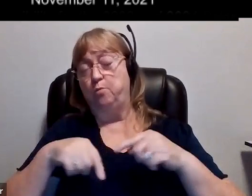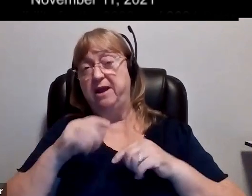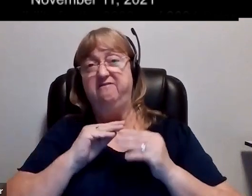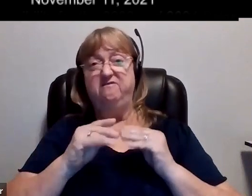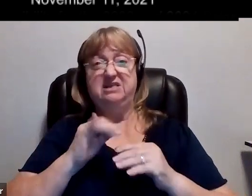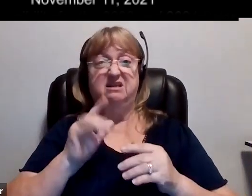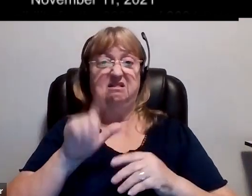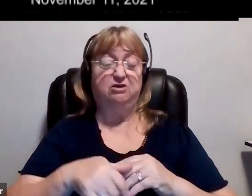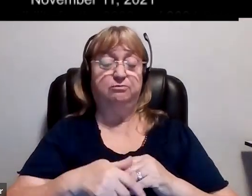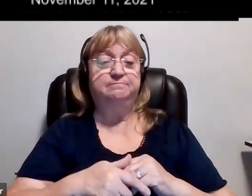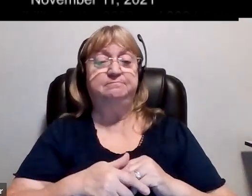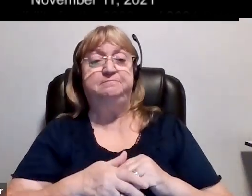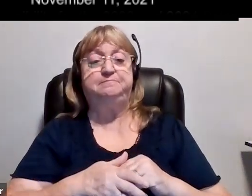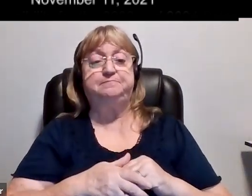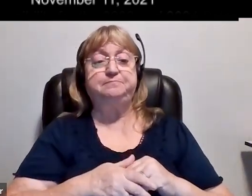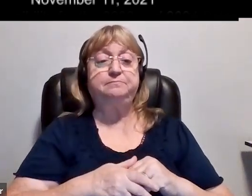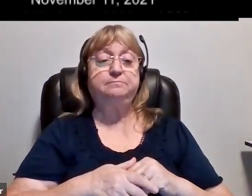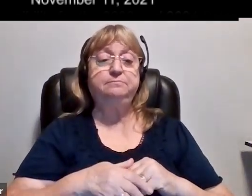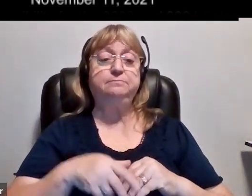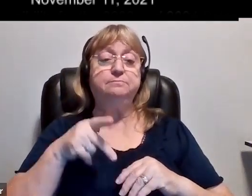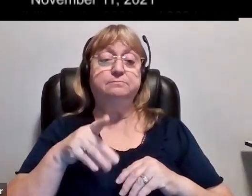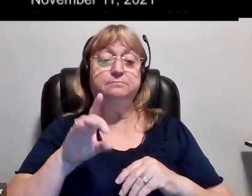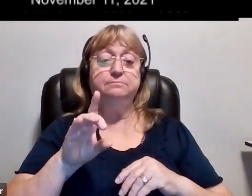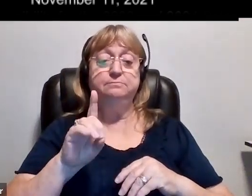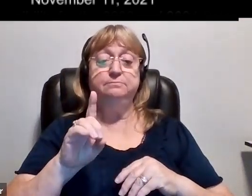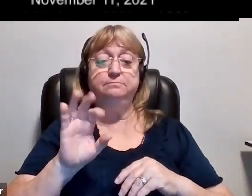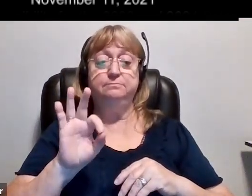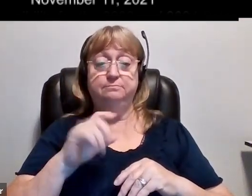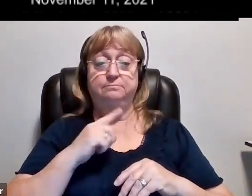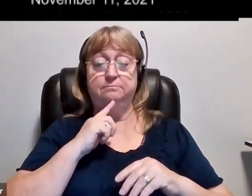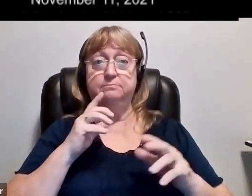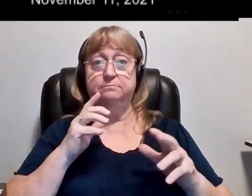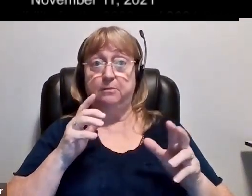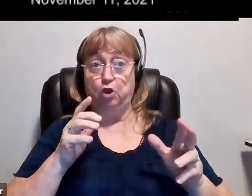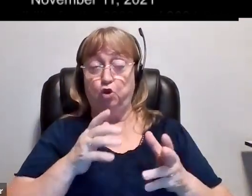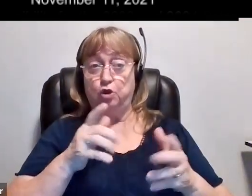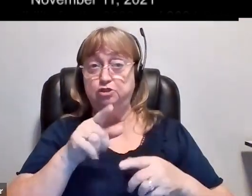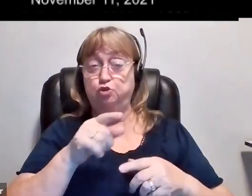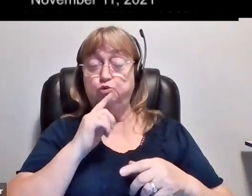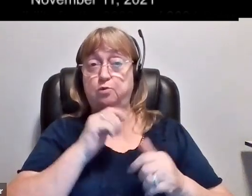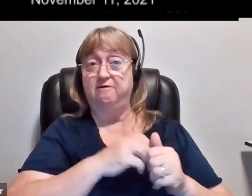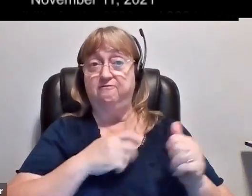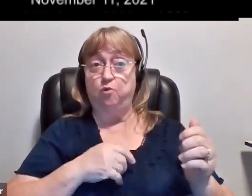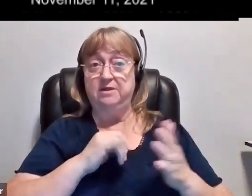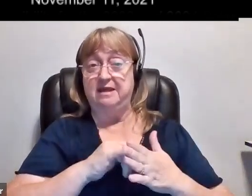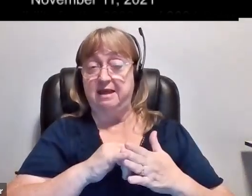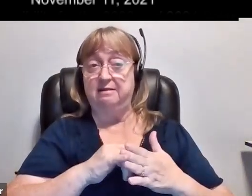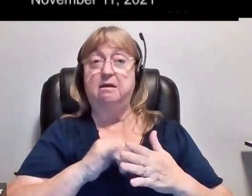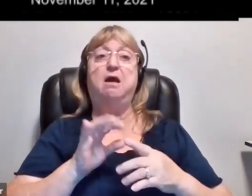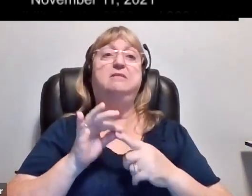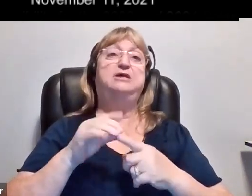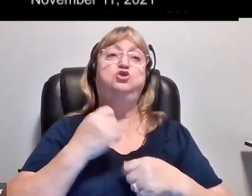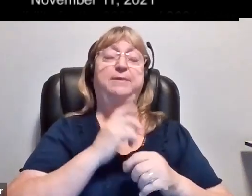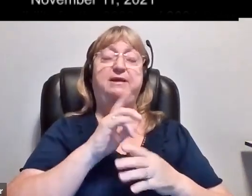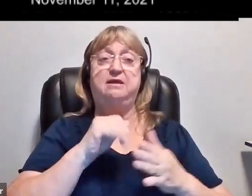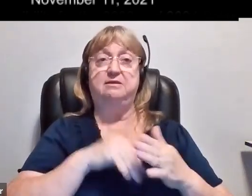most things. PDFs, I encourage faculty to avoid them unless they invest a little time in learning how to make them